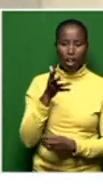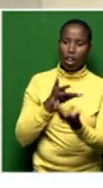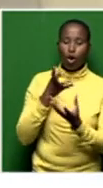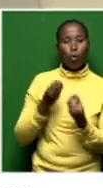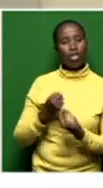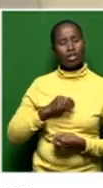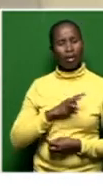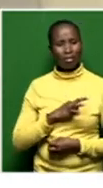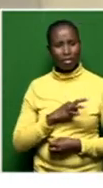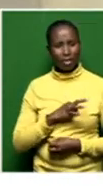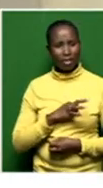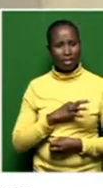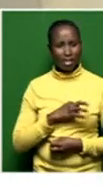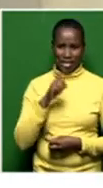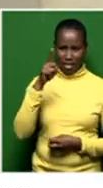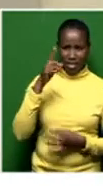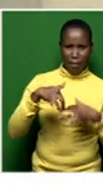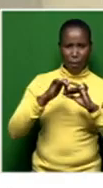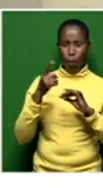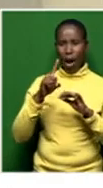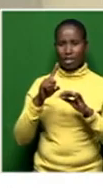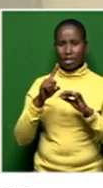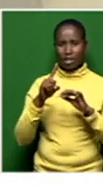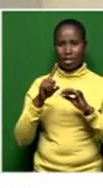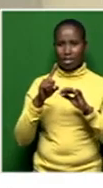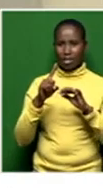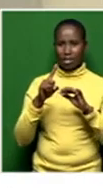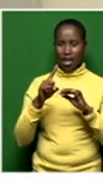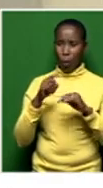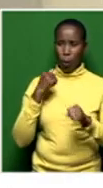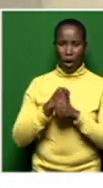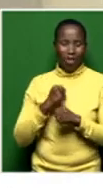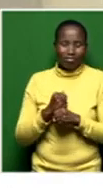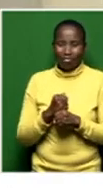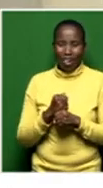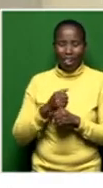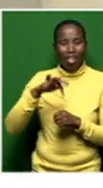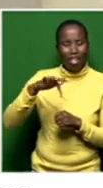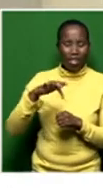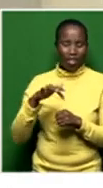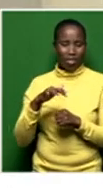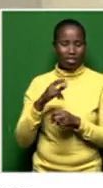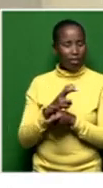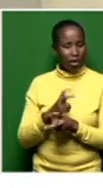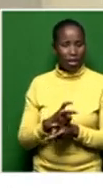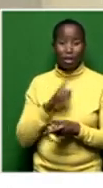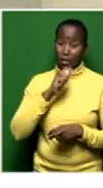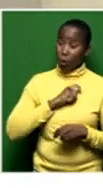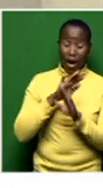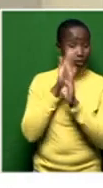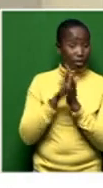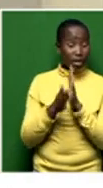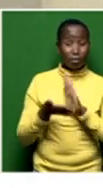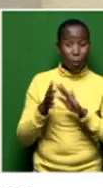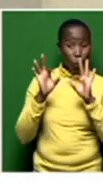employees. And he is creating an unstable labor force at SAA. So nothing is going well at SAA. Parliament